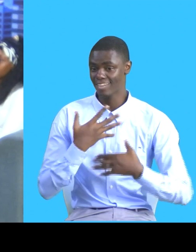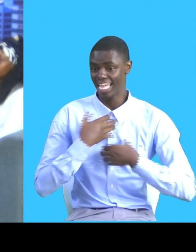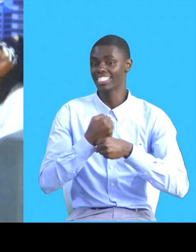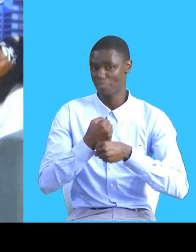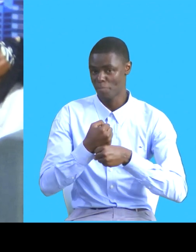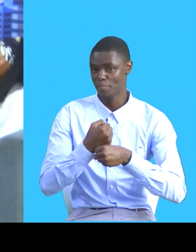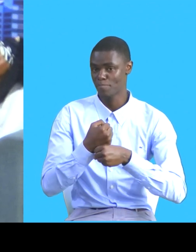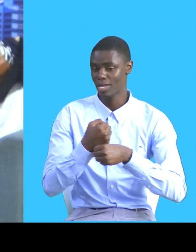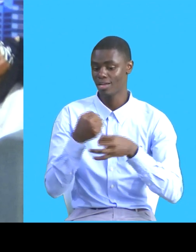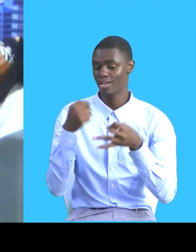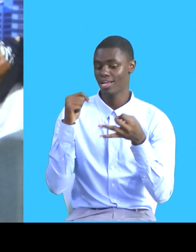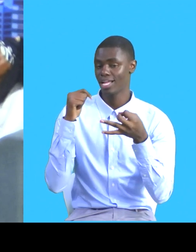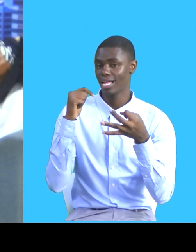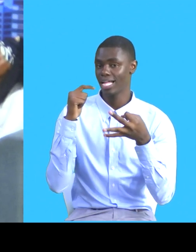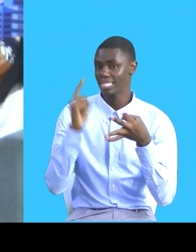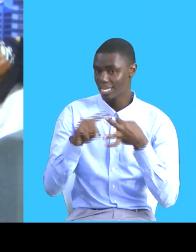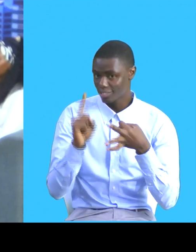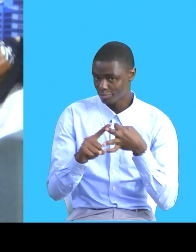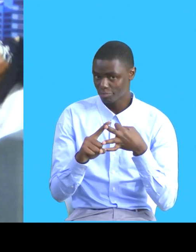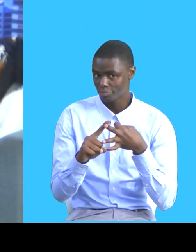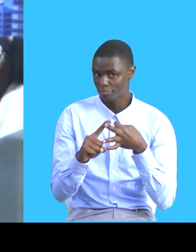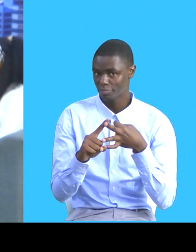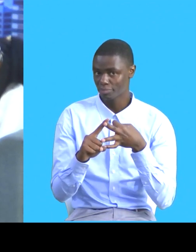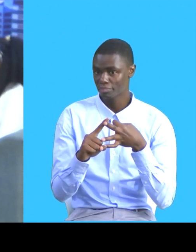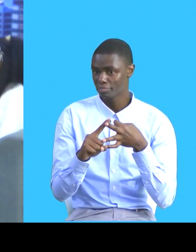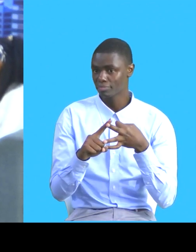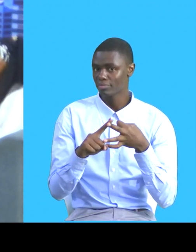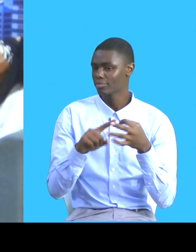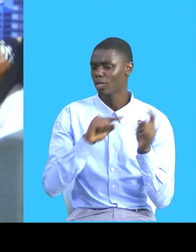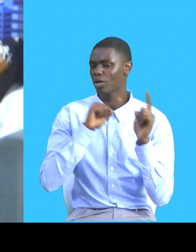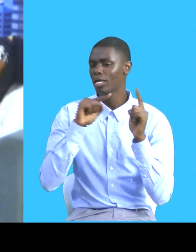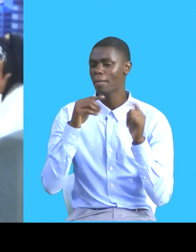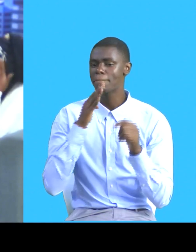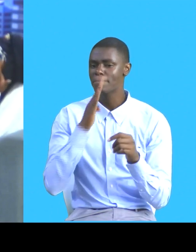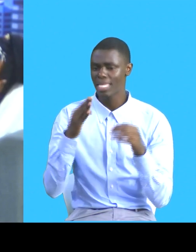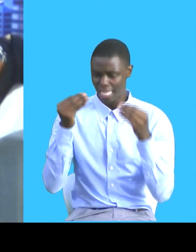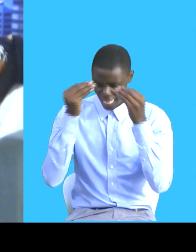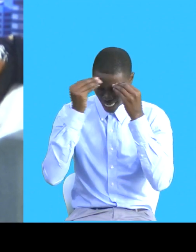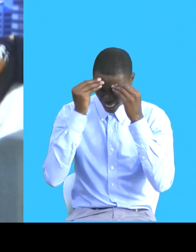self-esteem. Another thing is not going to school, not being